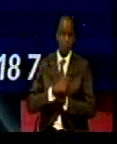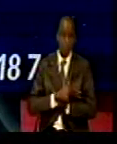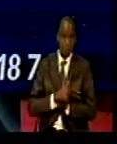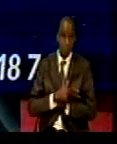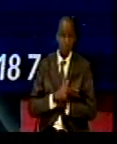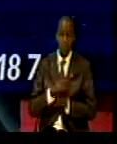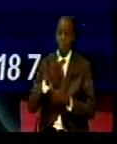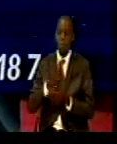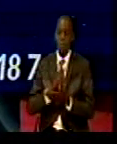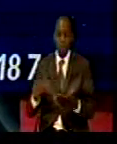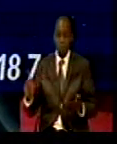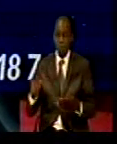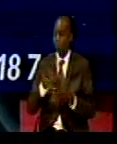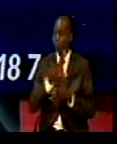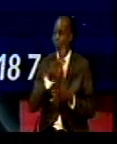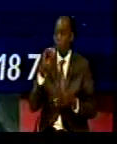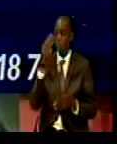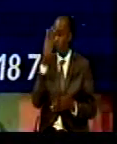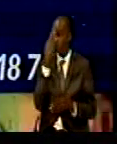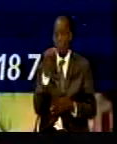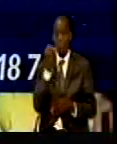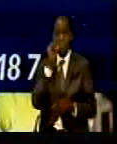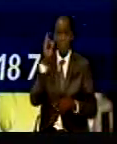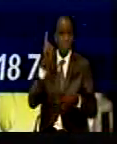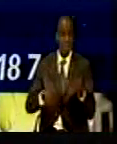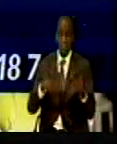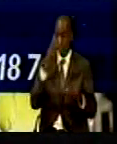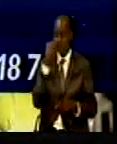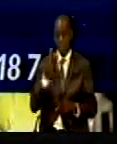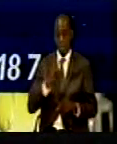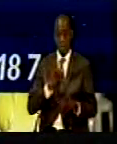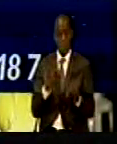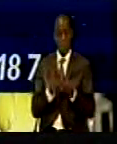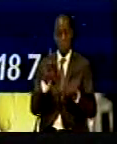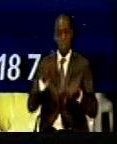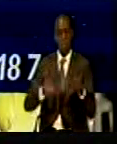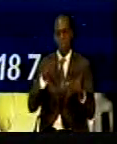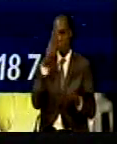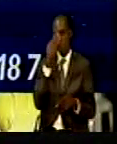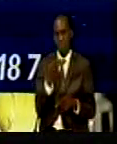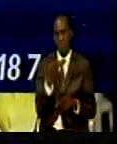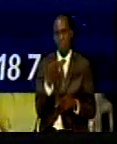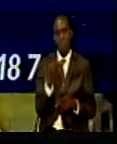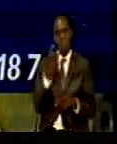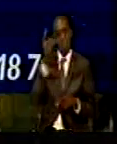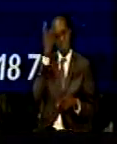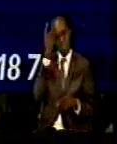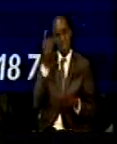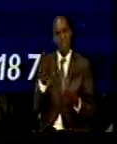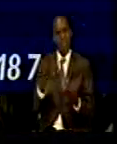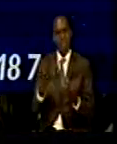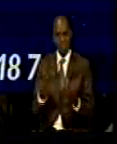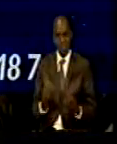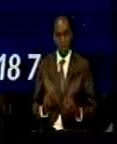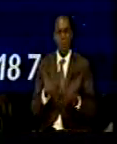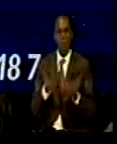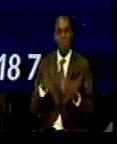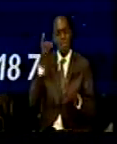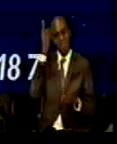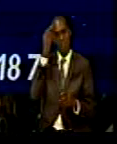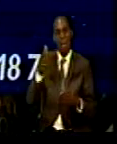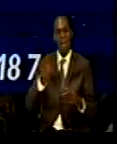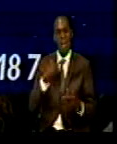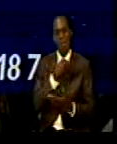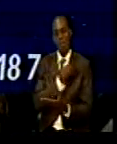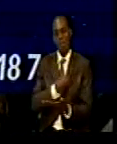no sleep. She can't sleep, I can't sleep. The devil came, he tempted, but he has failed. And I thank